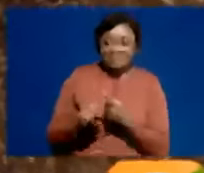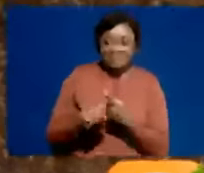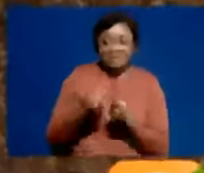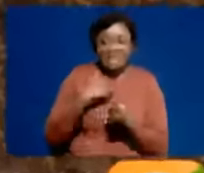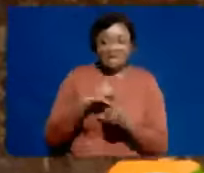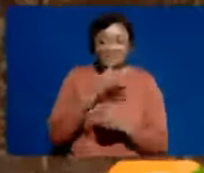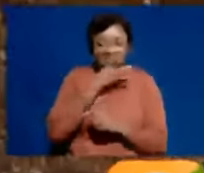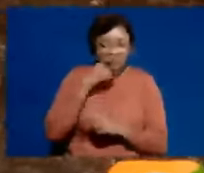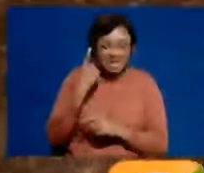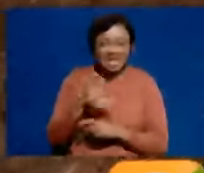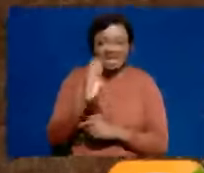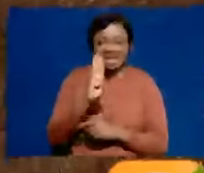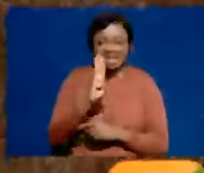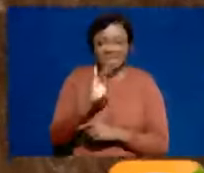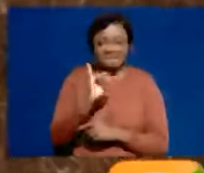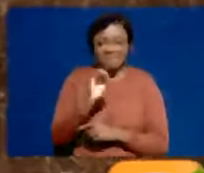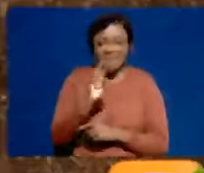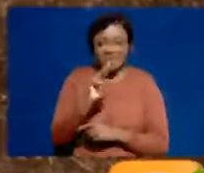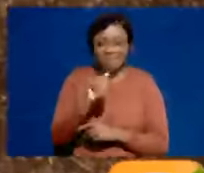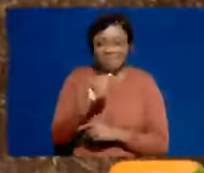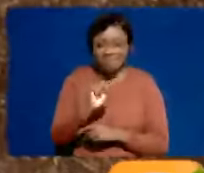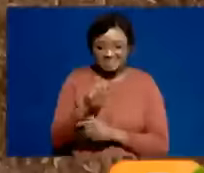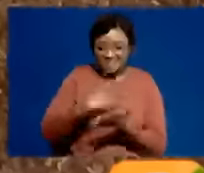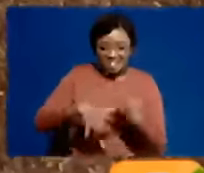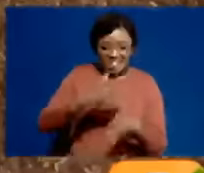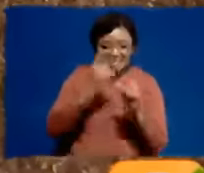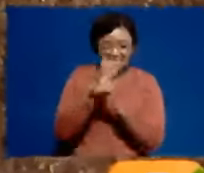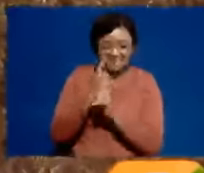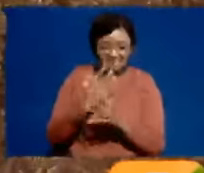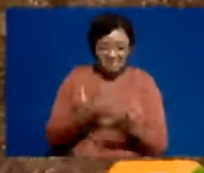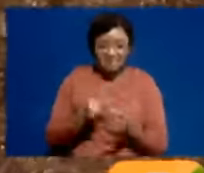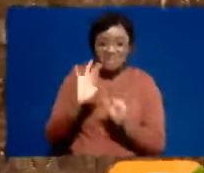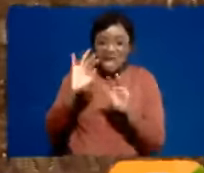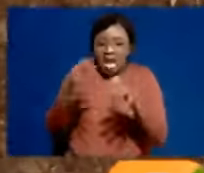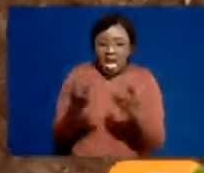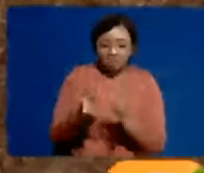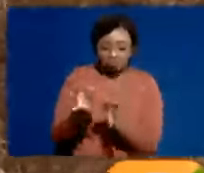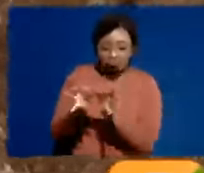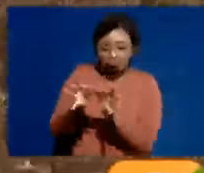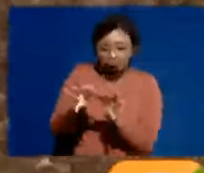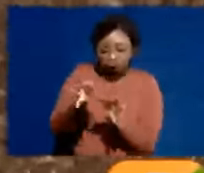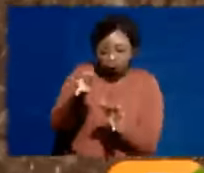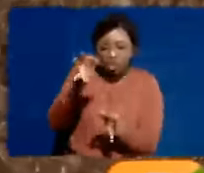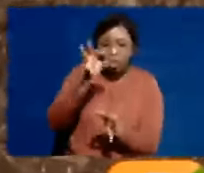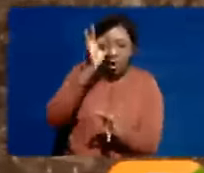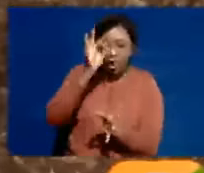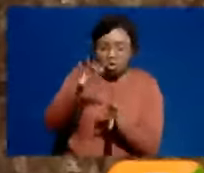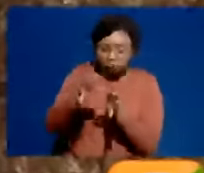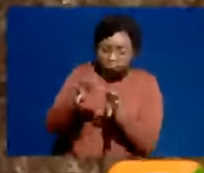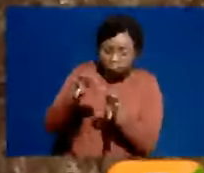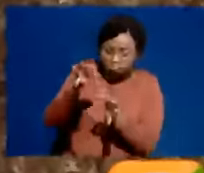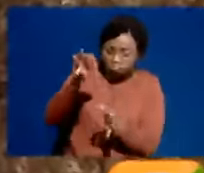biomass such as rice husk or sawdust. You dig a pit like 1 meter